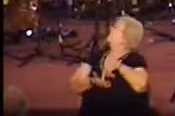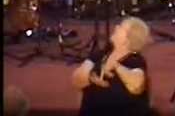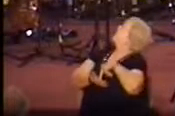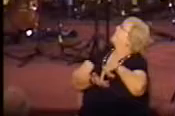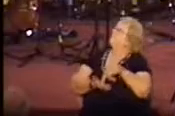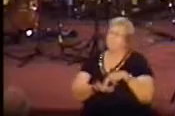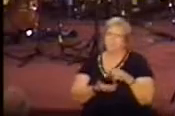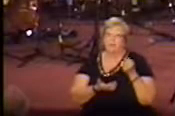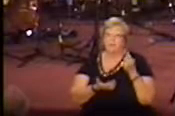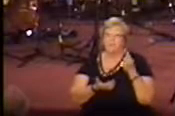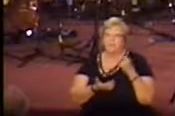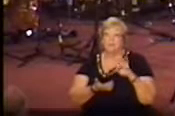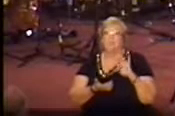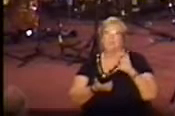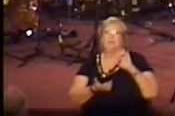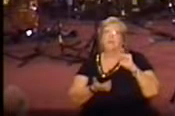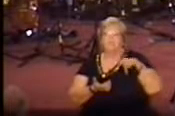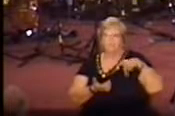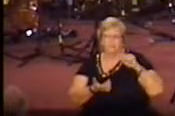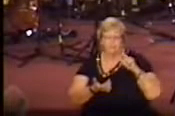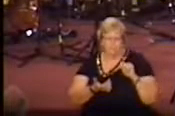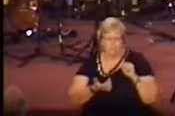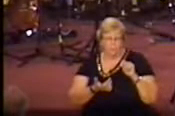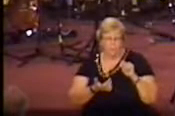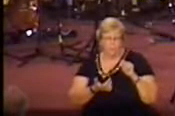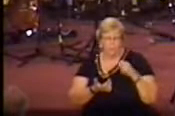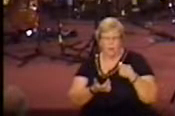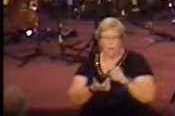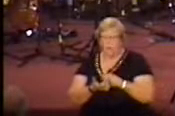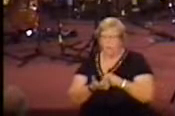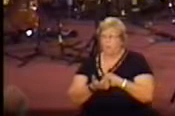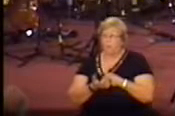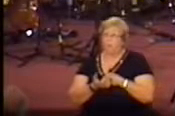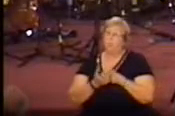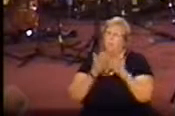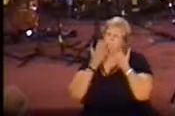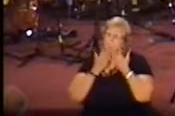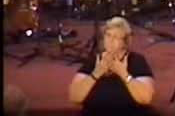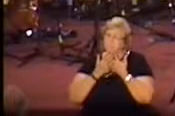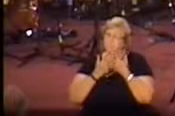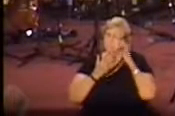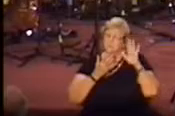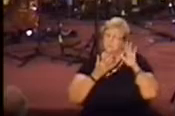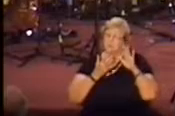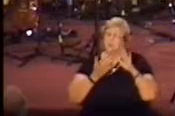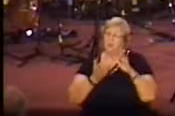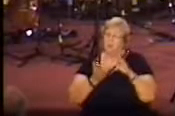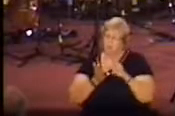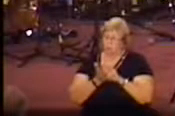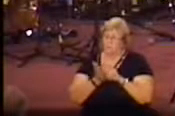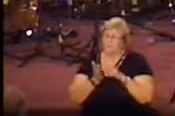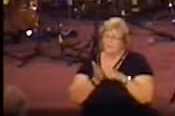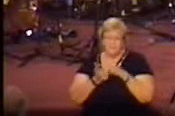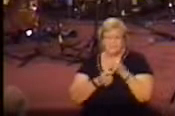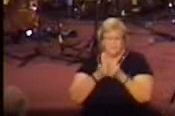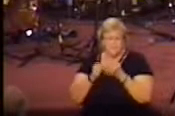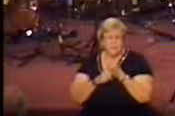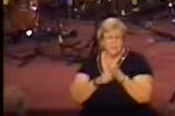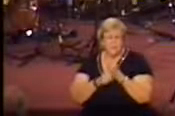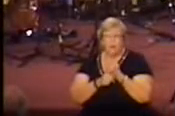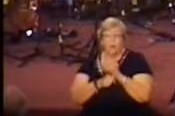The 11th of September. We mourn their loss this day, this year. Those now